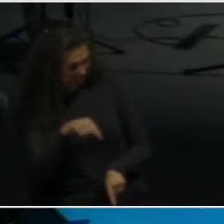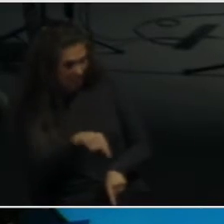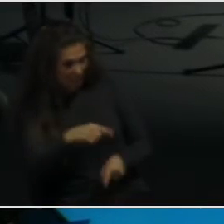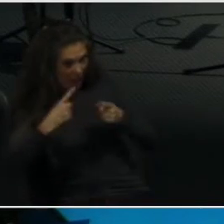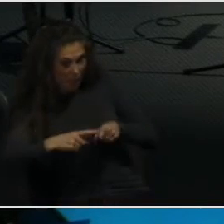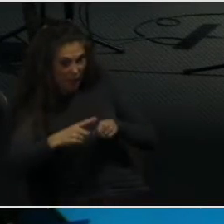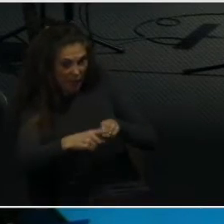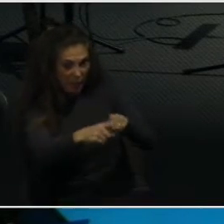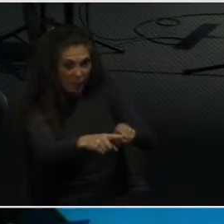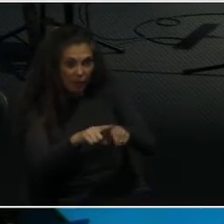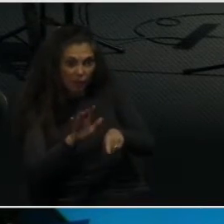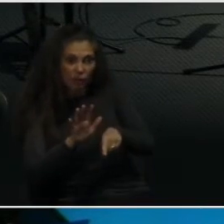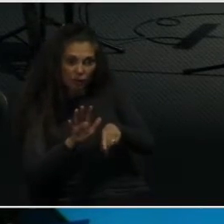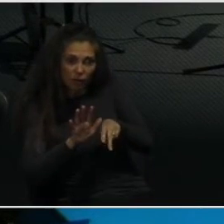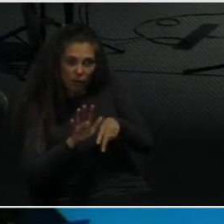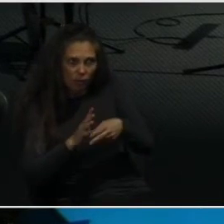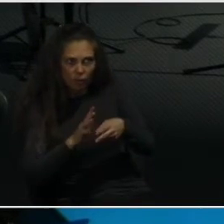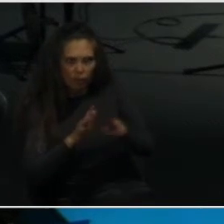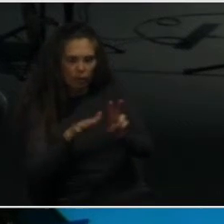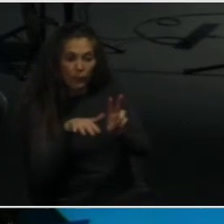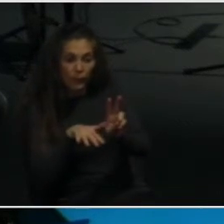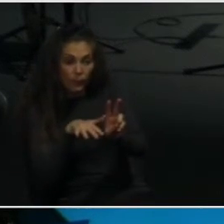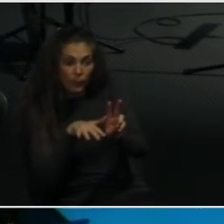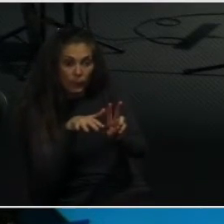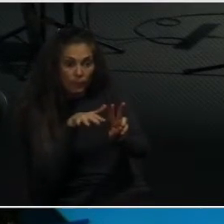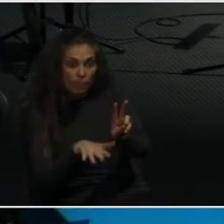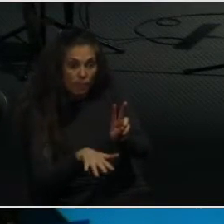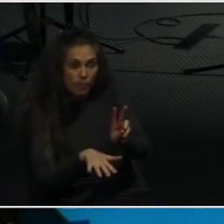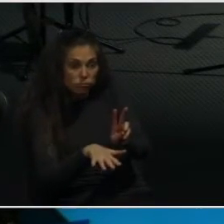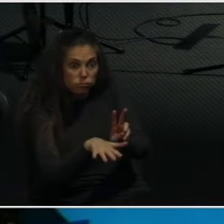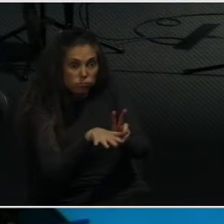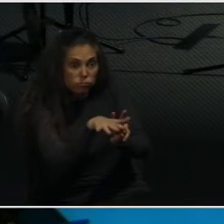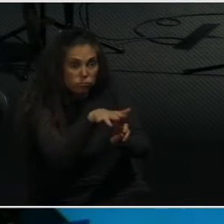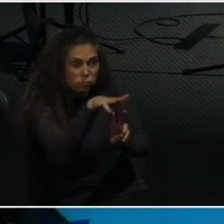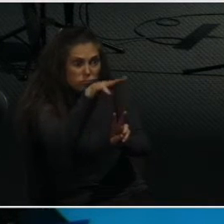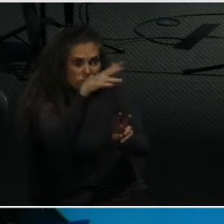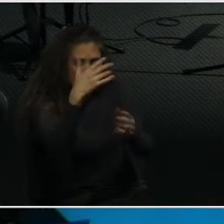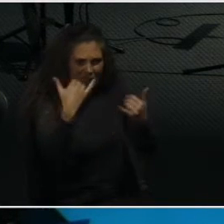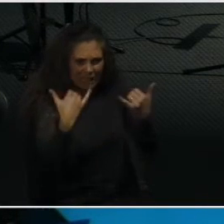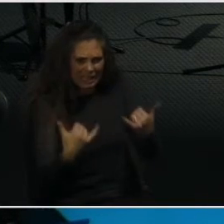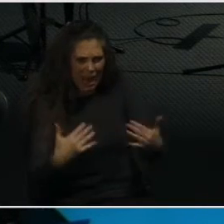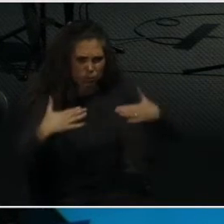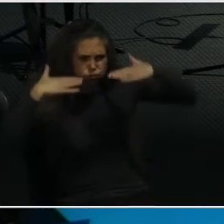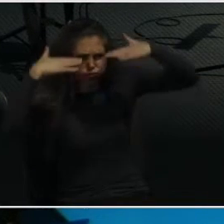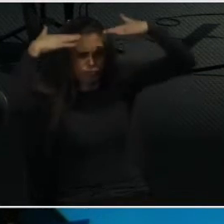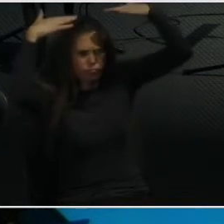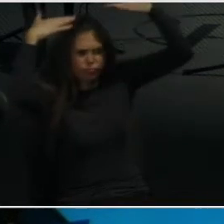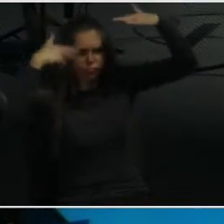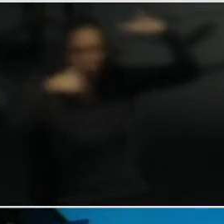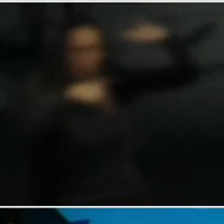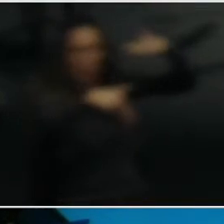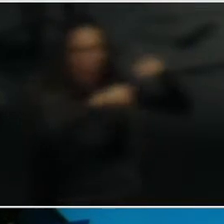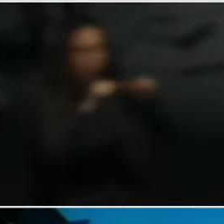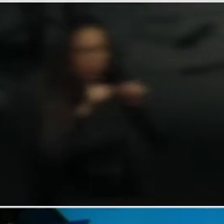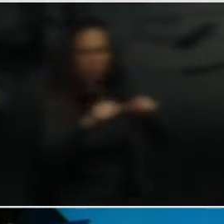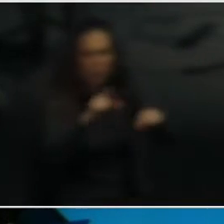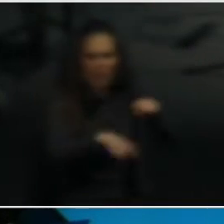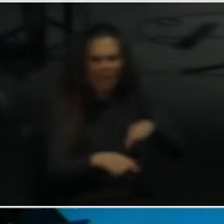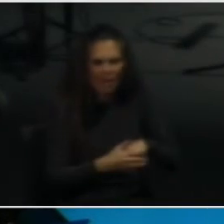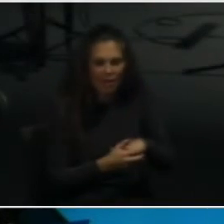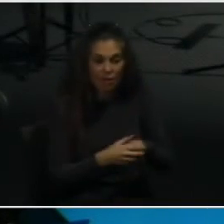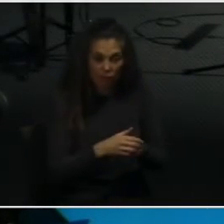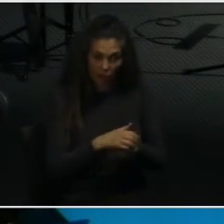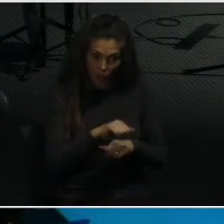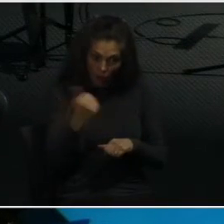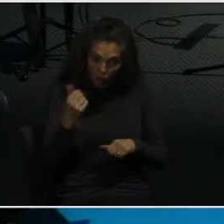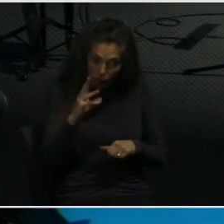a river that is impassable, with no help from any other stream at any other place